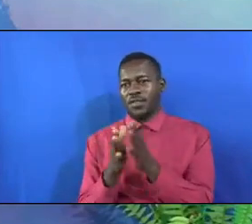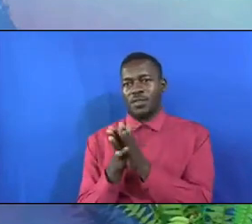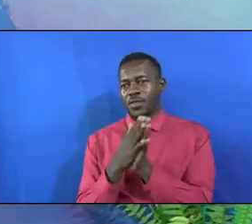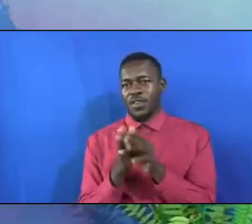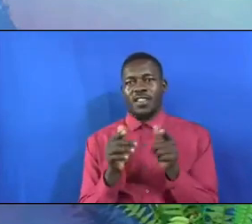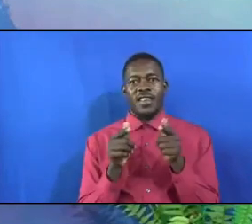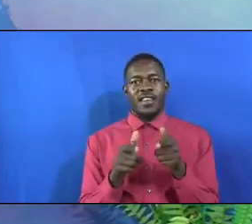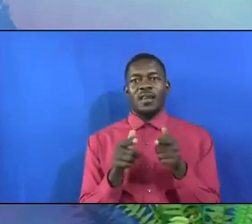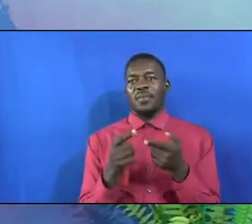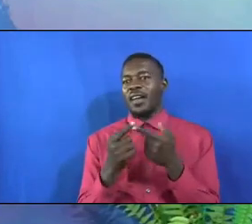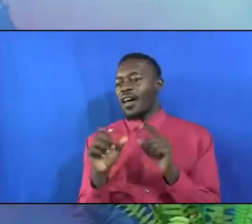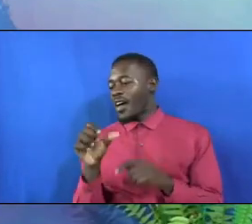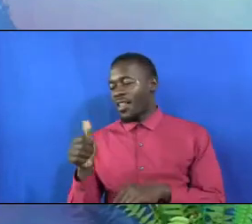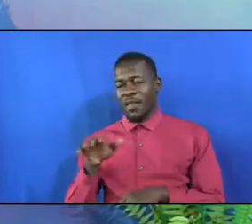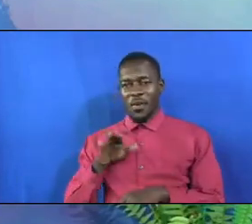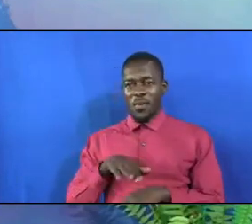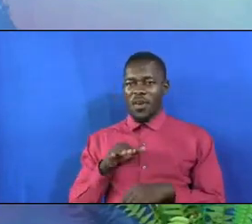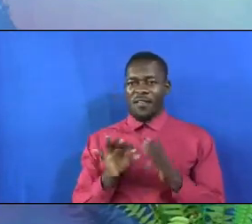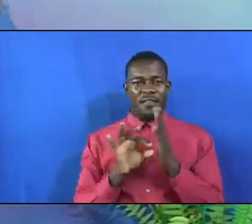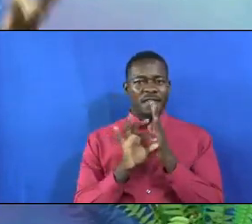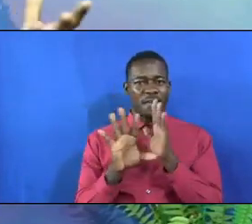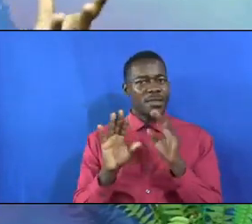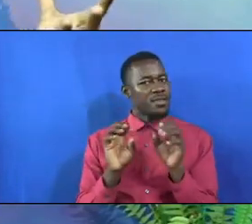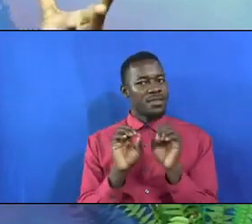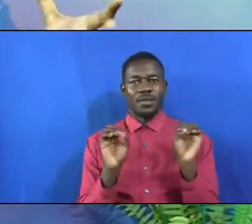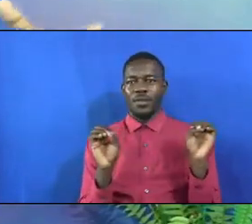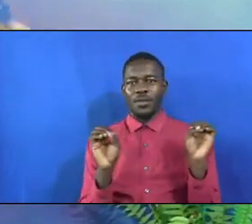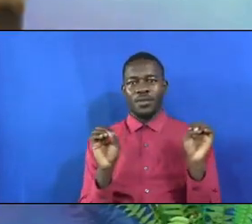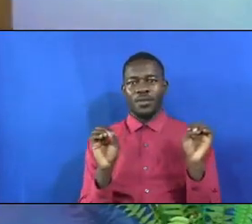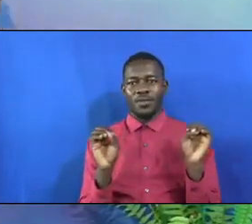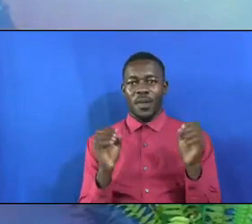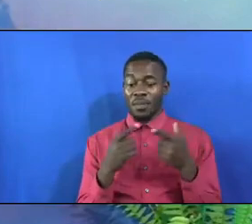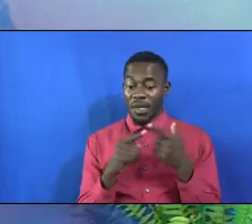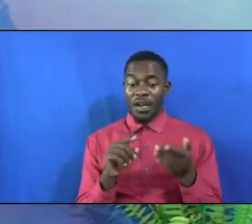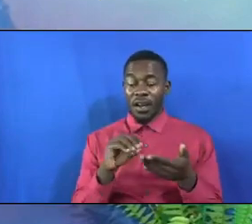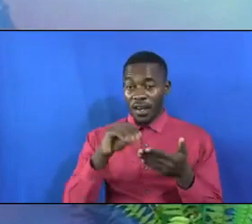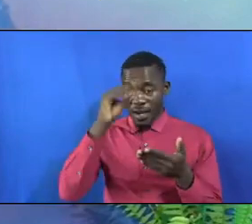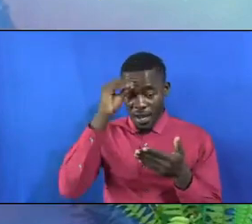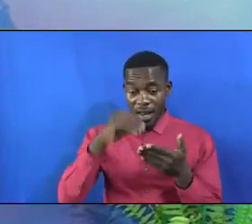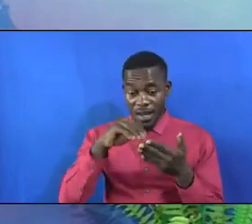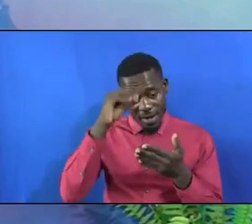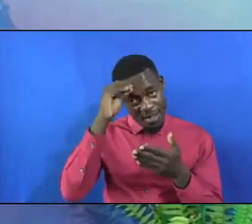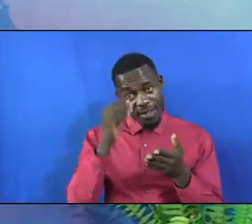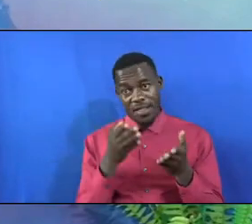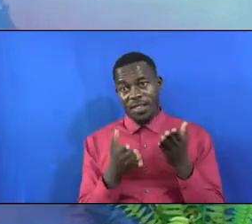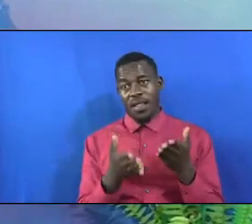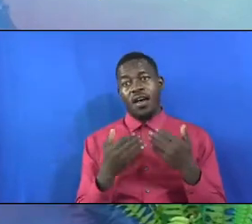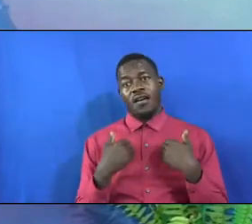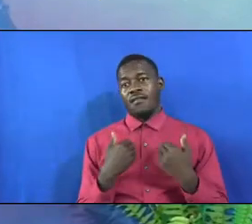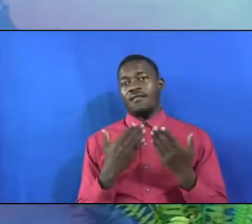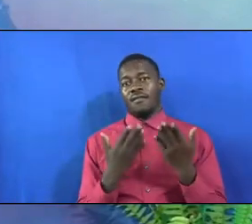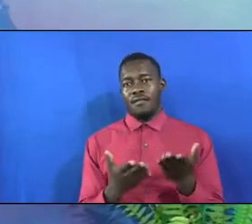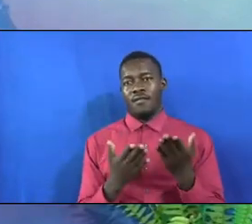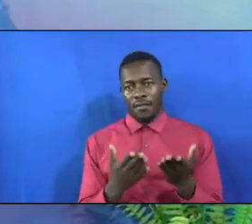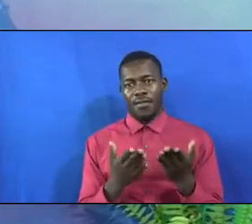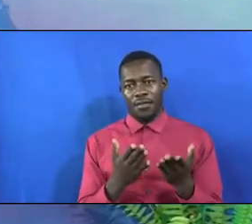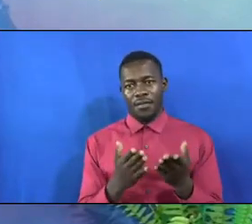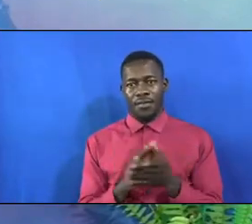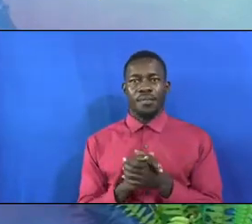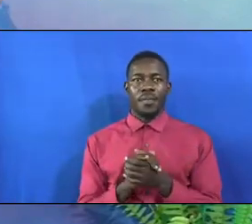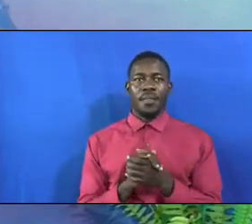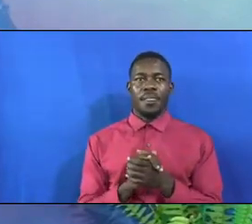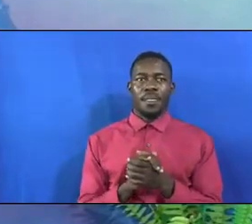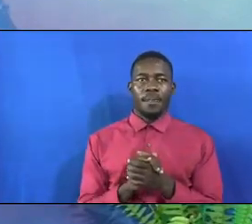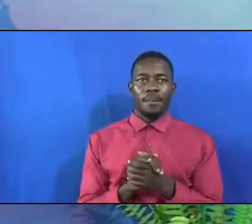you and me, that at times we feel insignificant in the society and in the congregation, that we